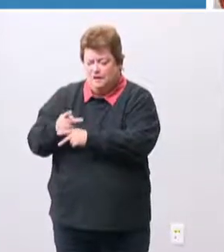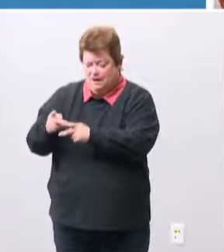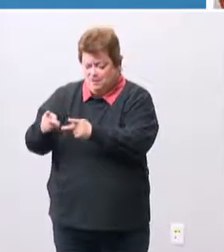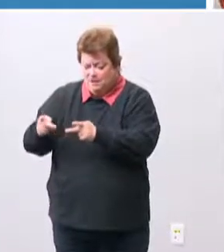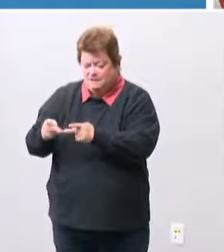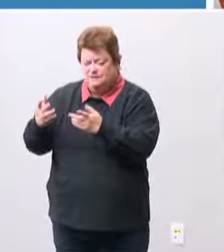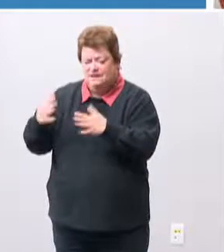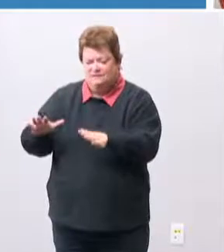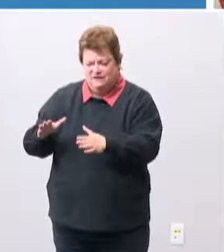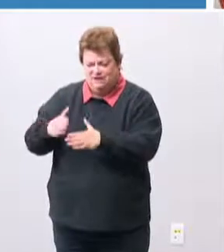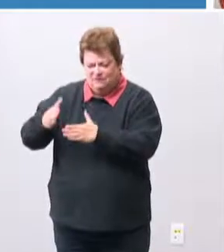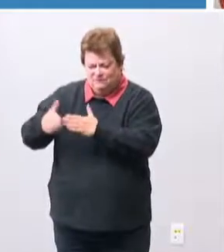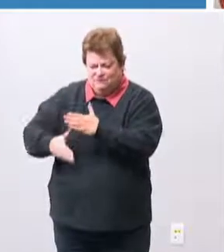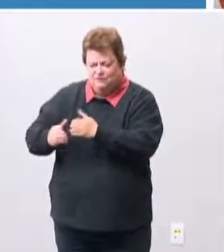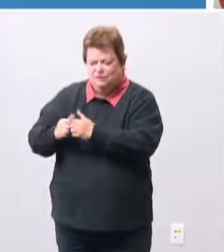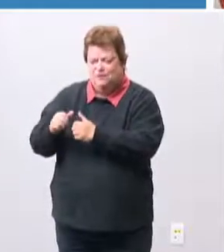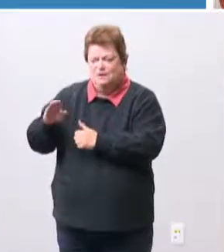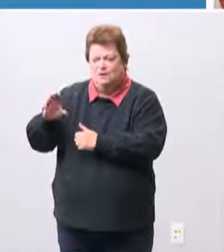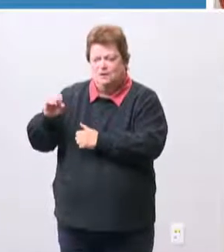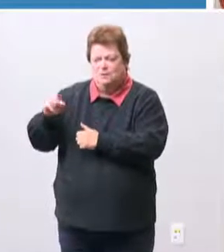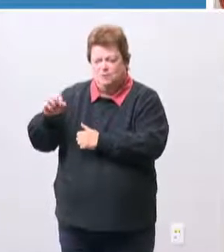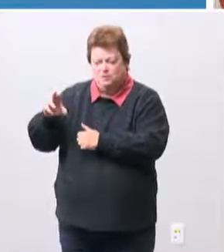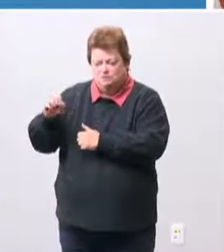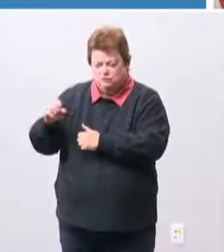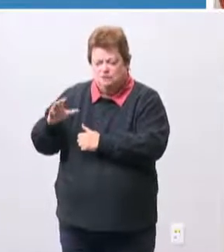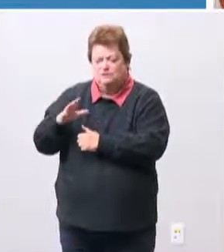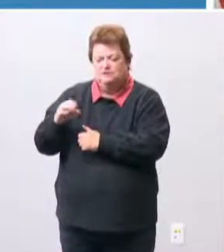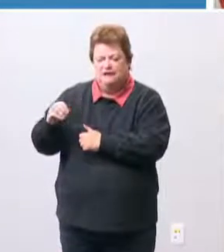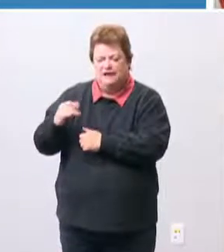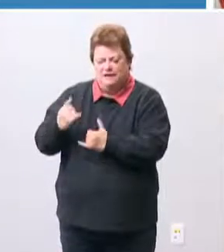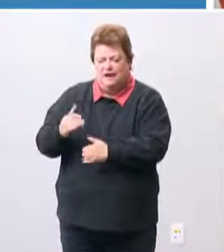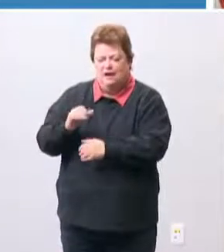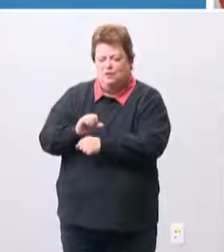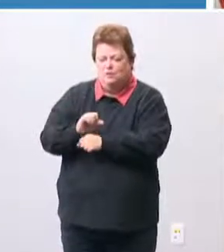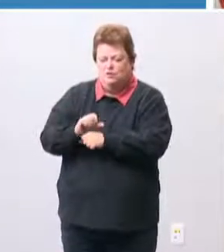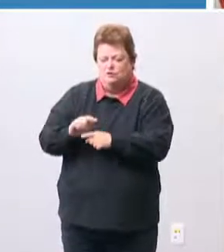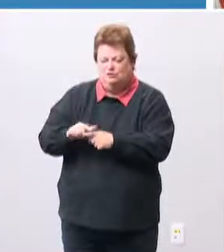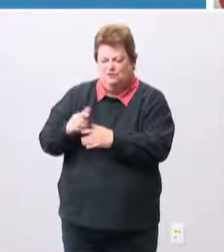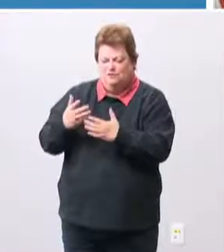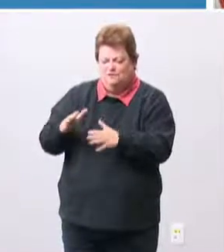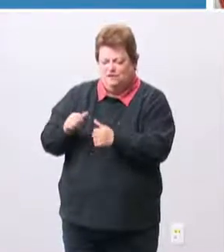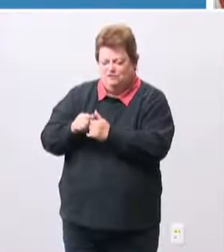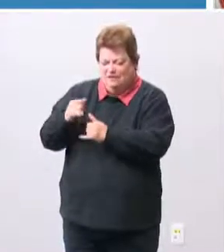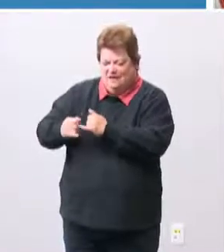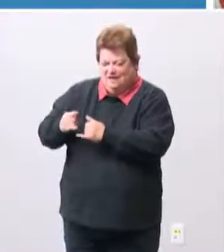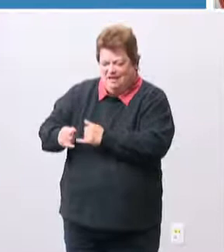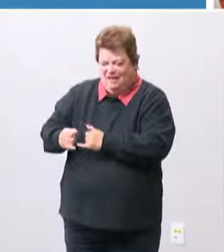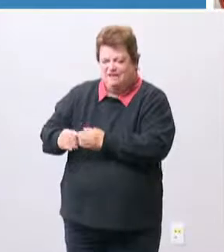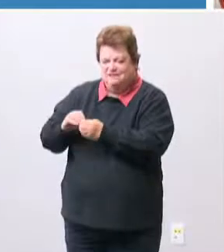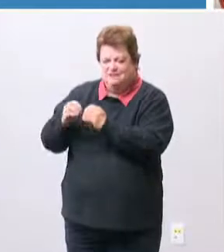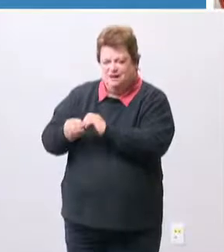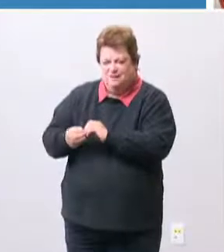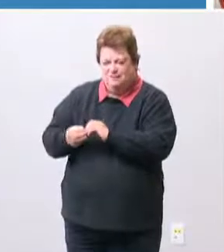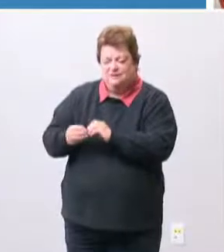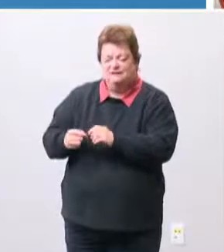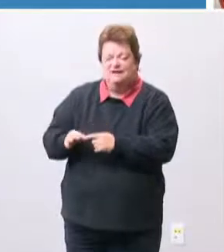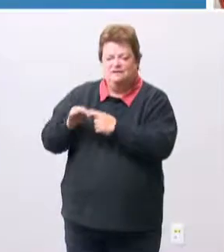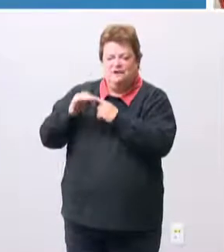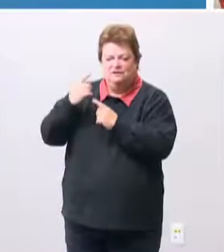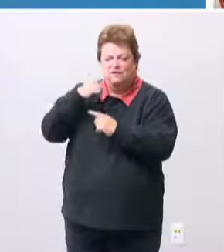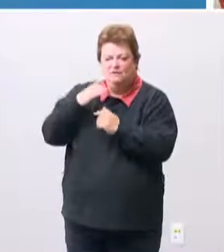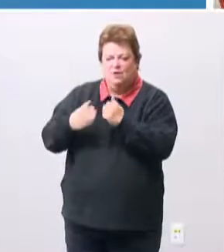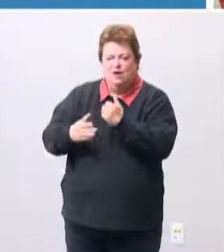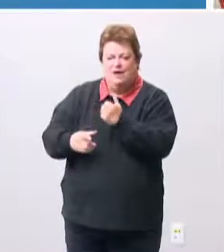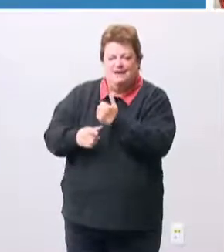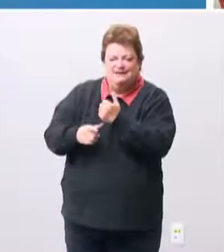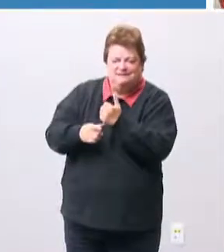boosters, and there's work still going on to complete those final numbers, especially in our assisted livings and those